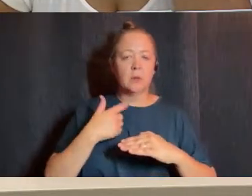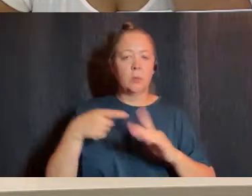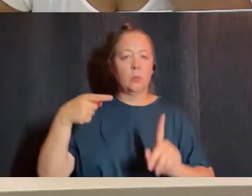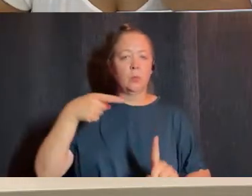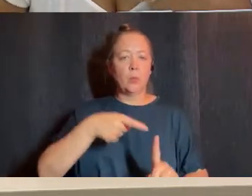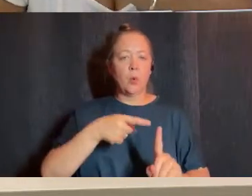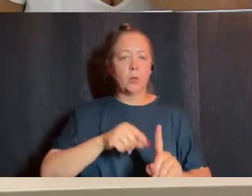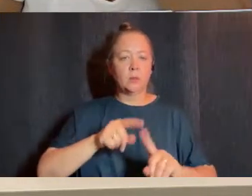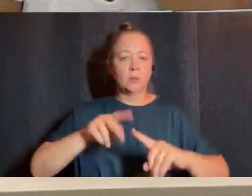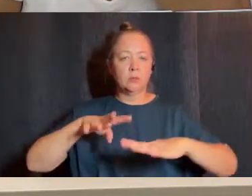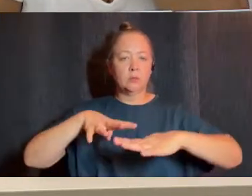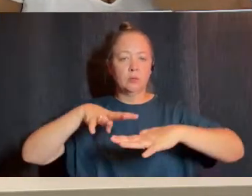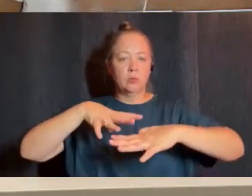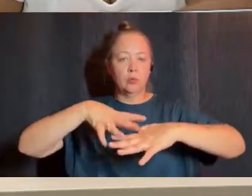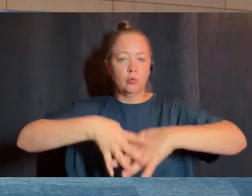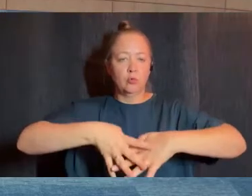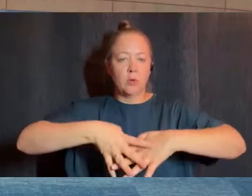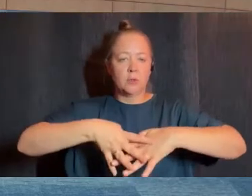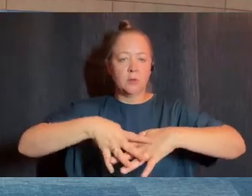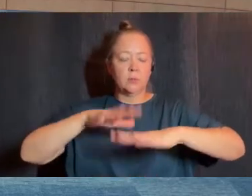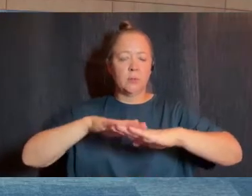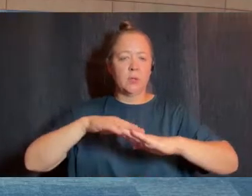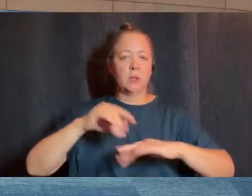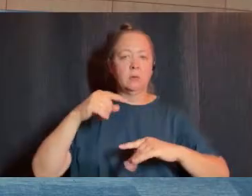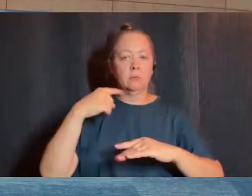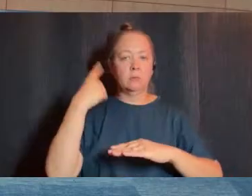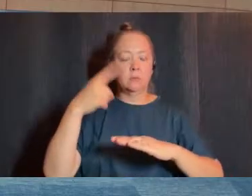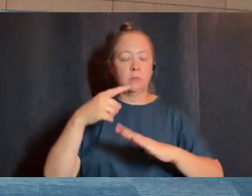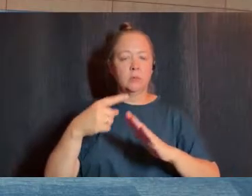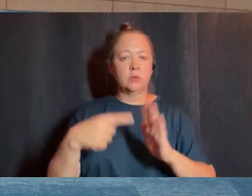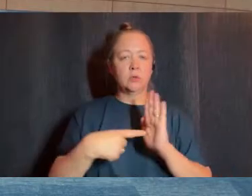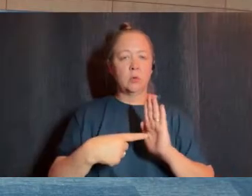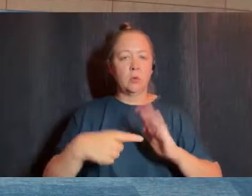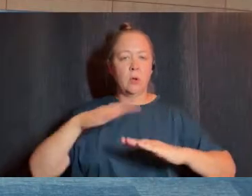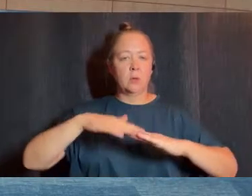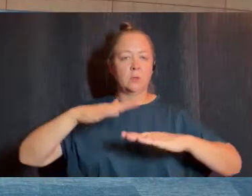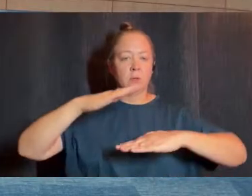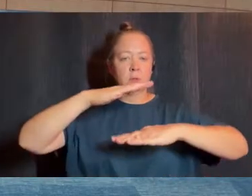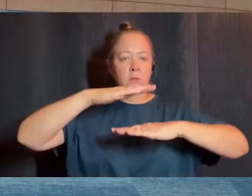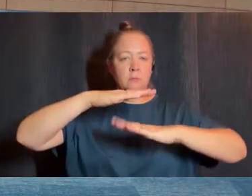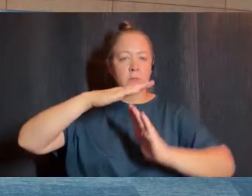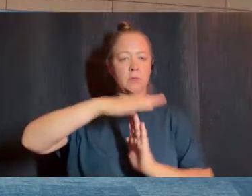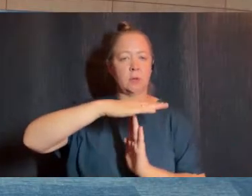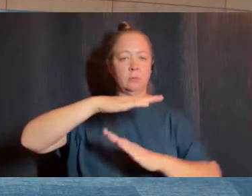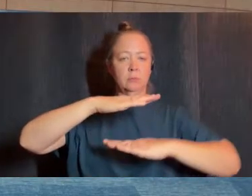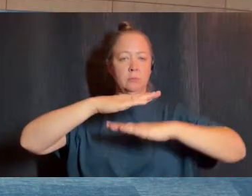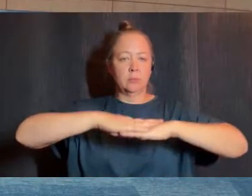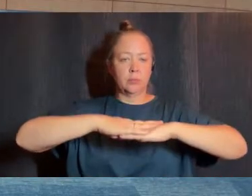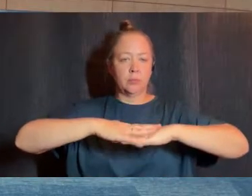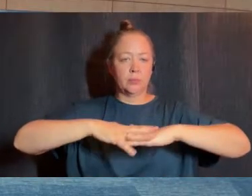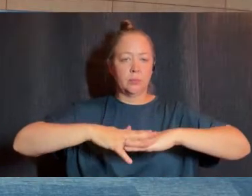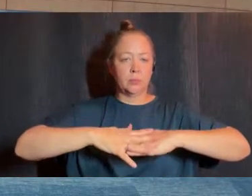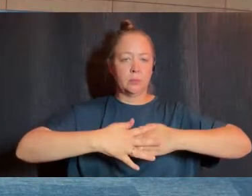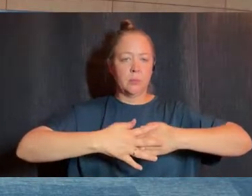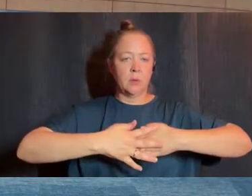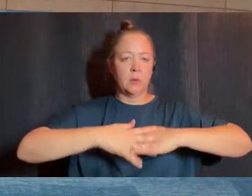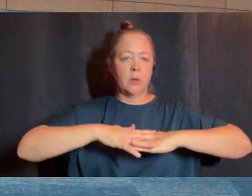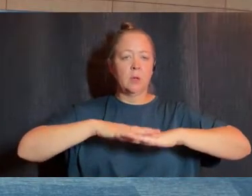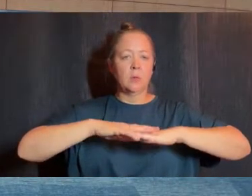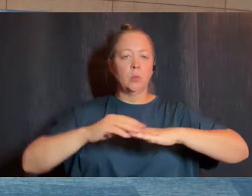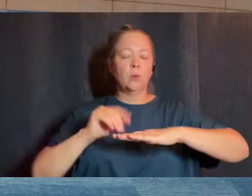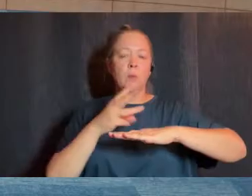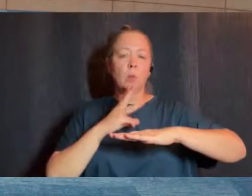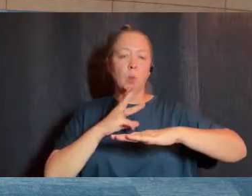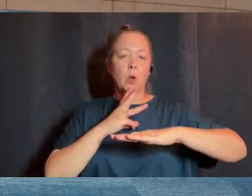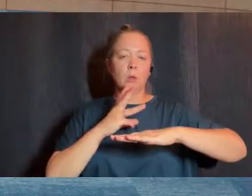was designed on the approved plans. They also graded in a swale to carry the water to the inlets and